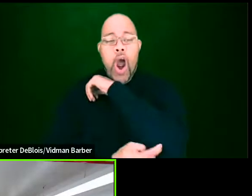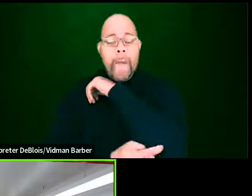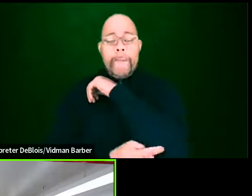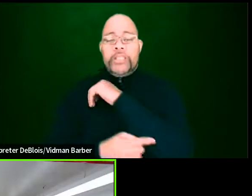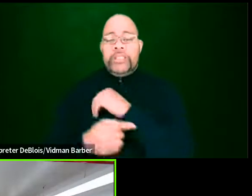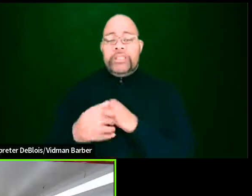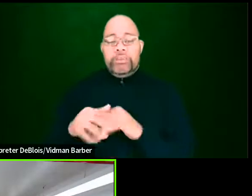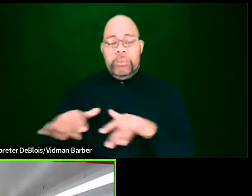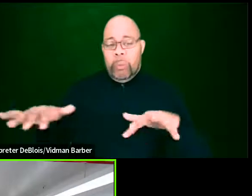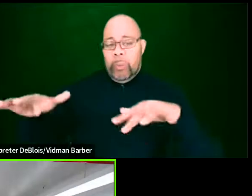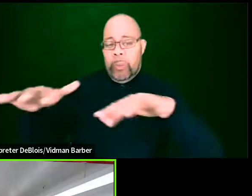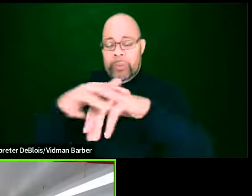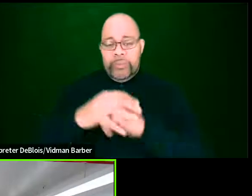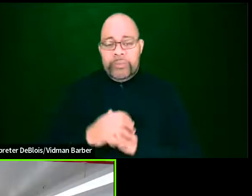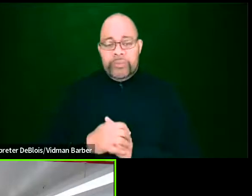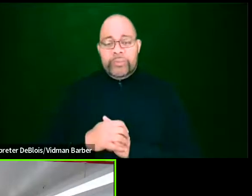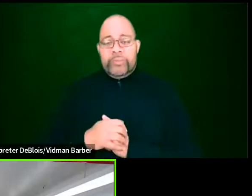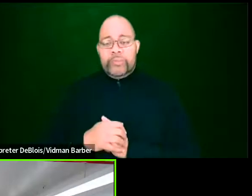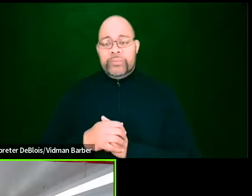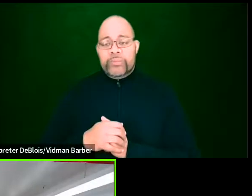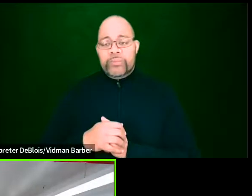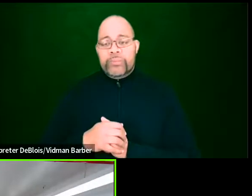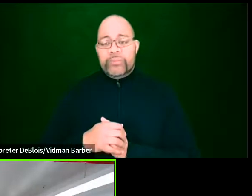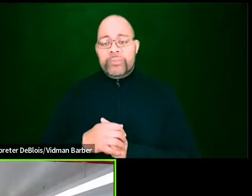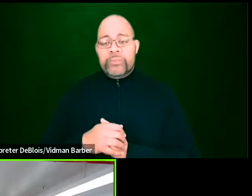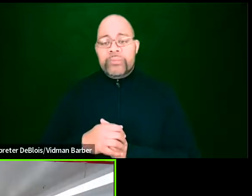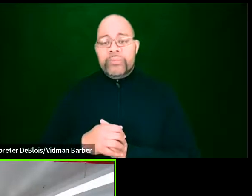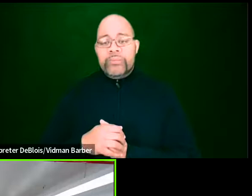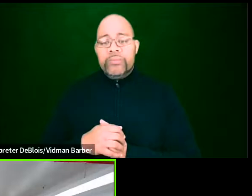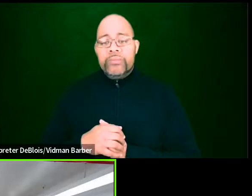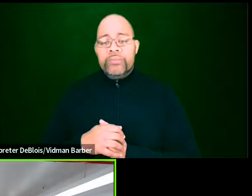water. Dylan?